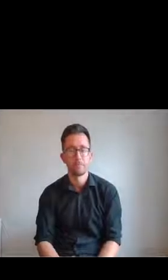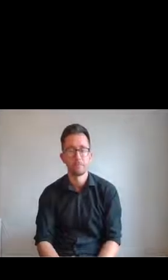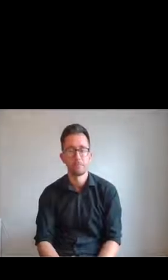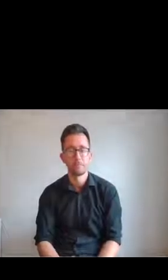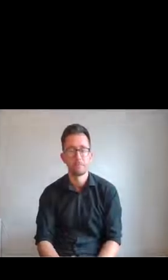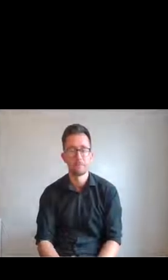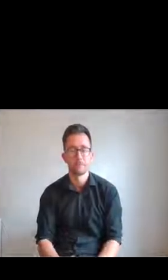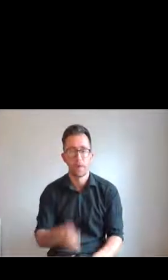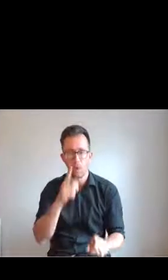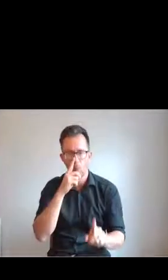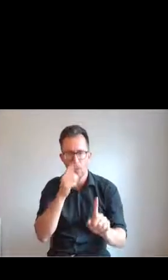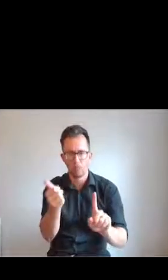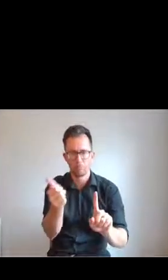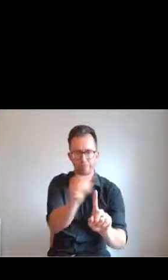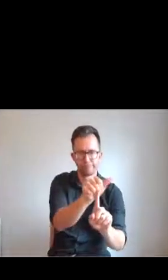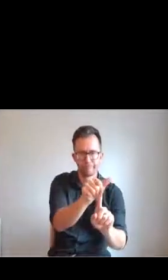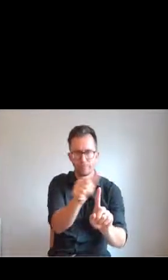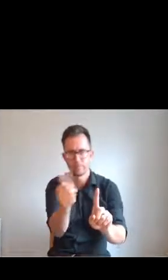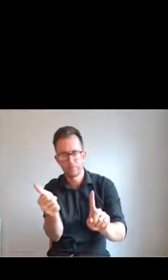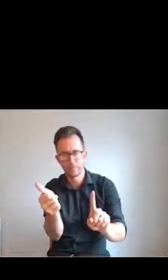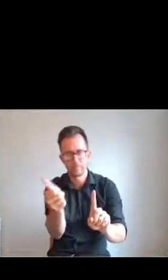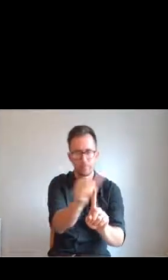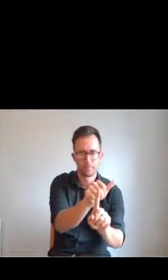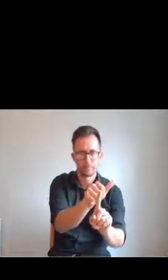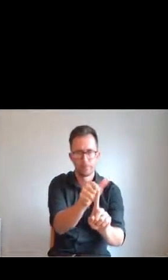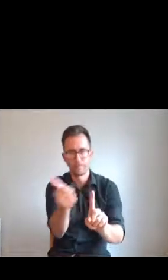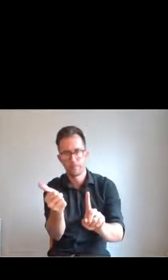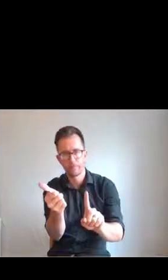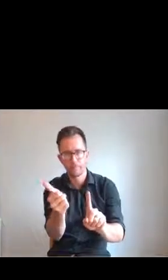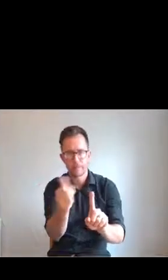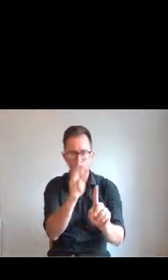We're just going to switch between the two.